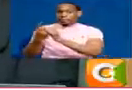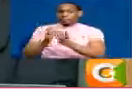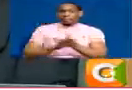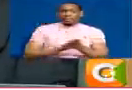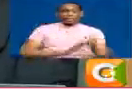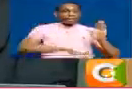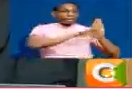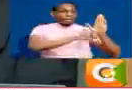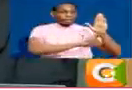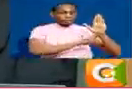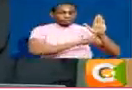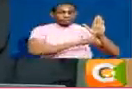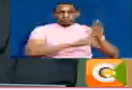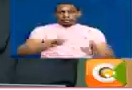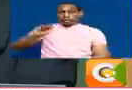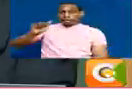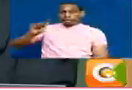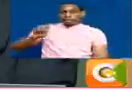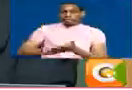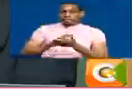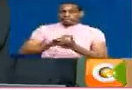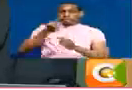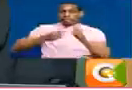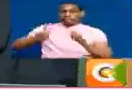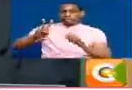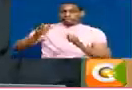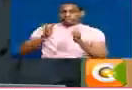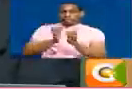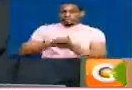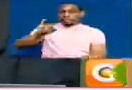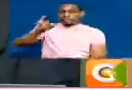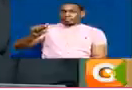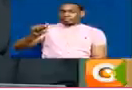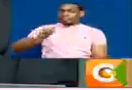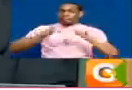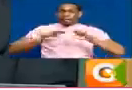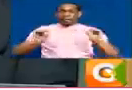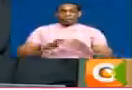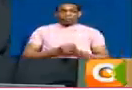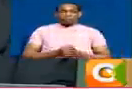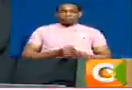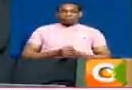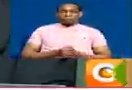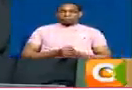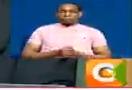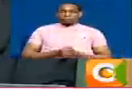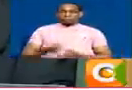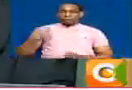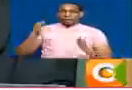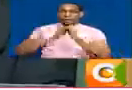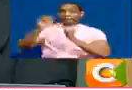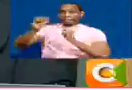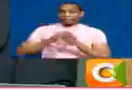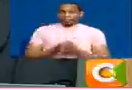the Statutory Instruments Act 2013. See Charlie J.A. dissenting. And